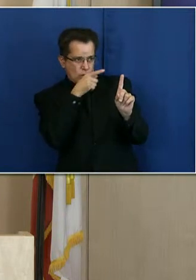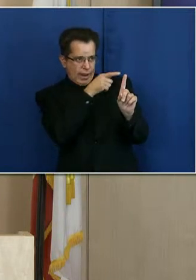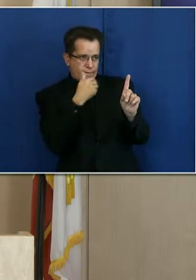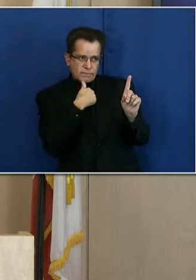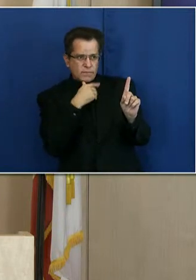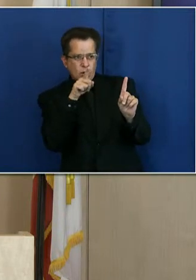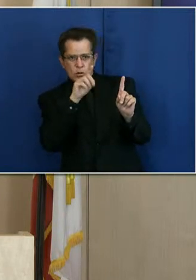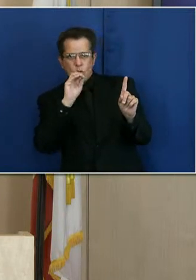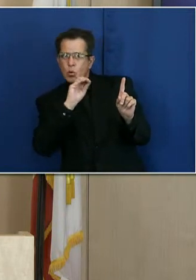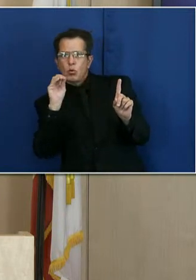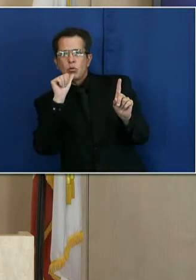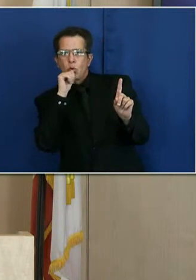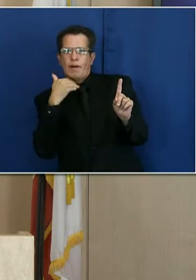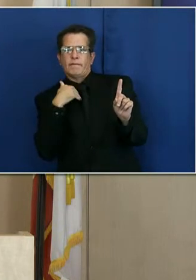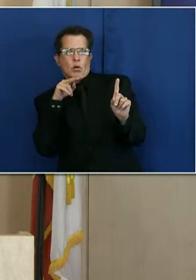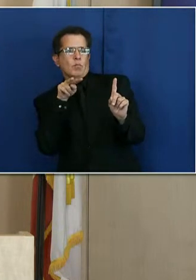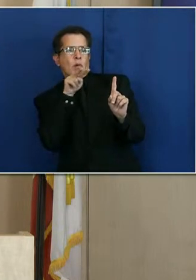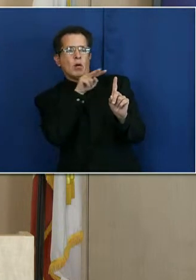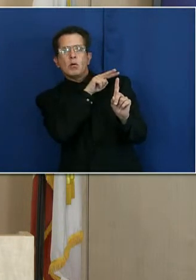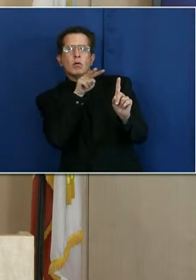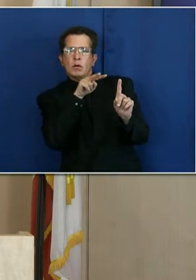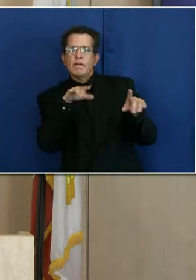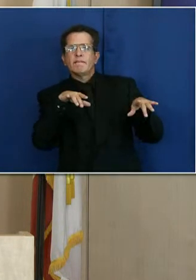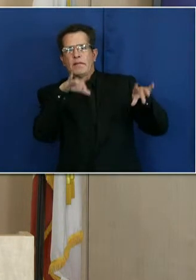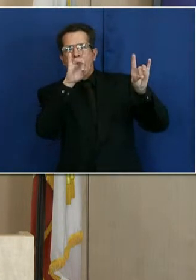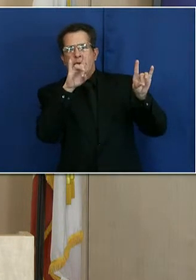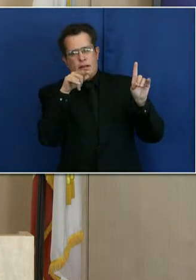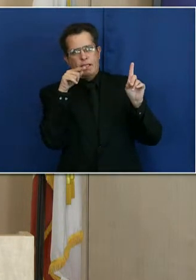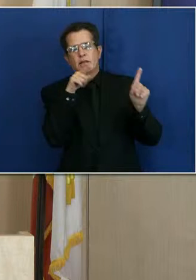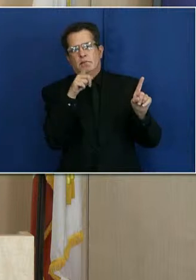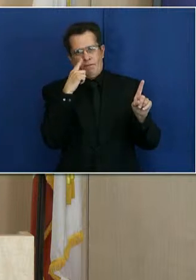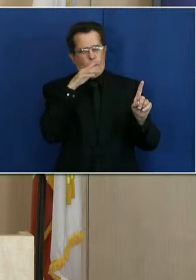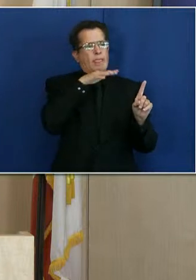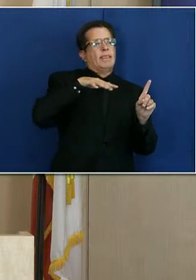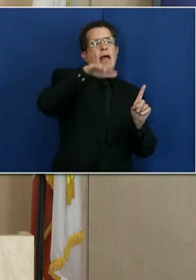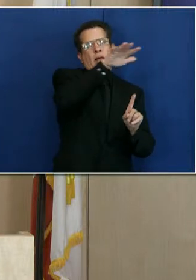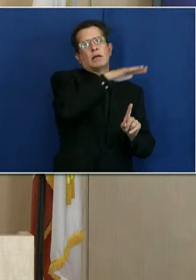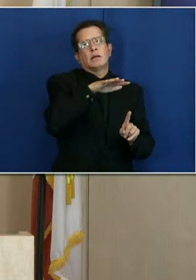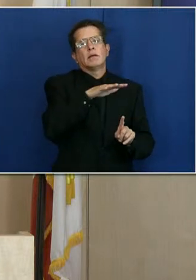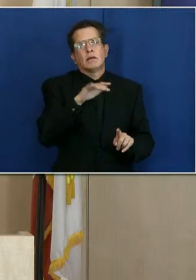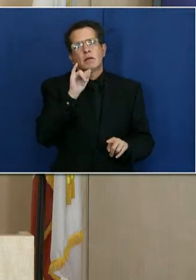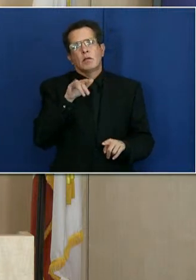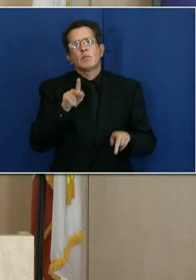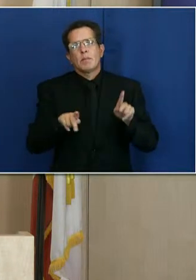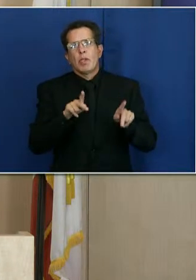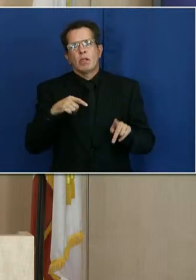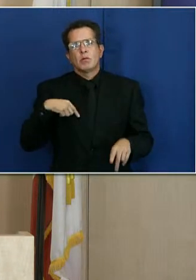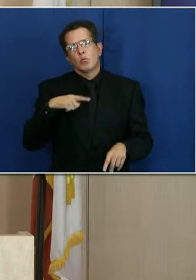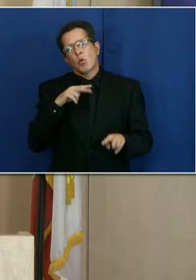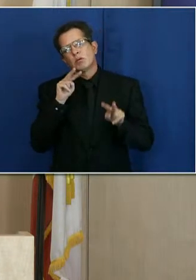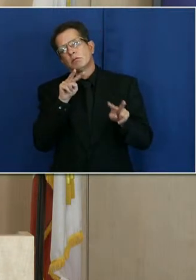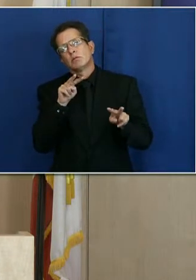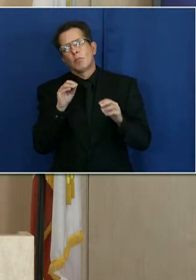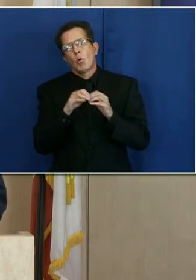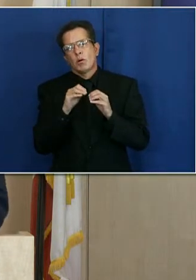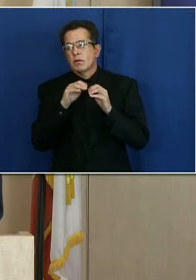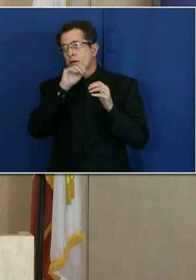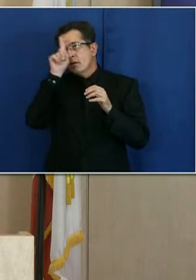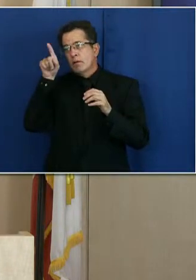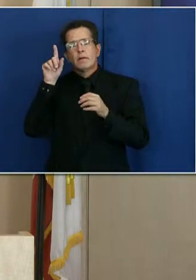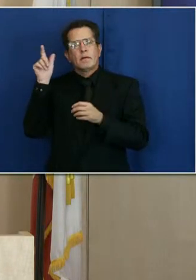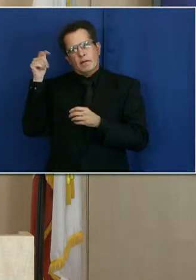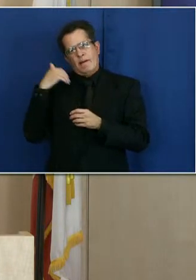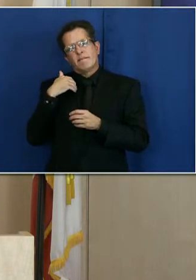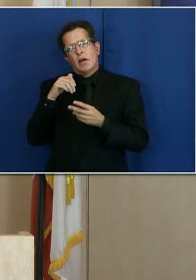not have SARS-CoV-2 in this patient population. Doctor, I want to go back to a statement you had a